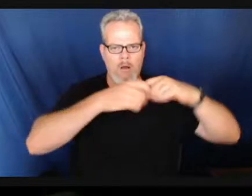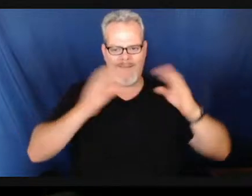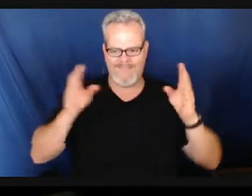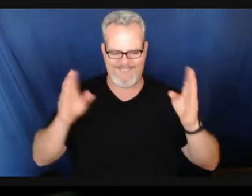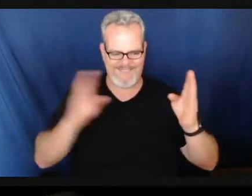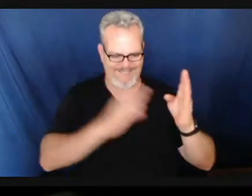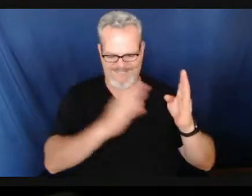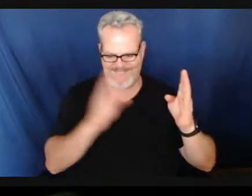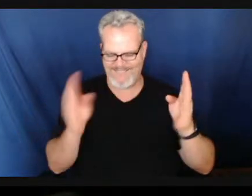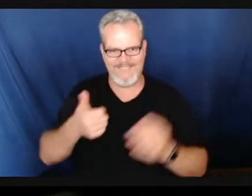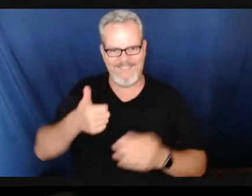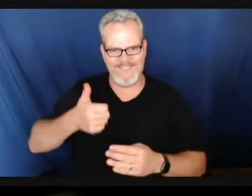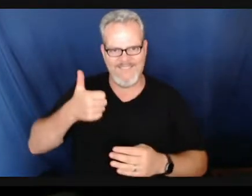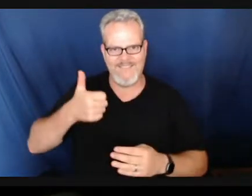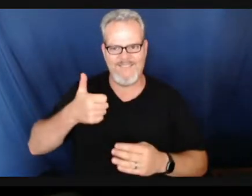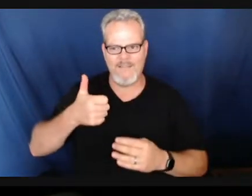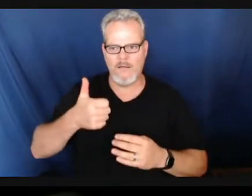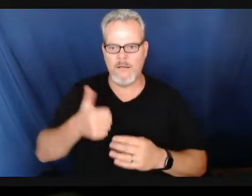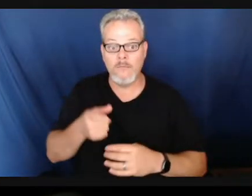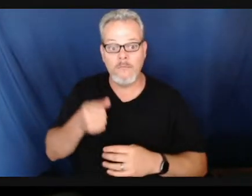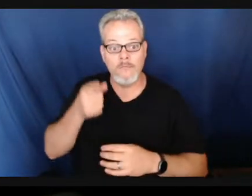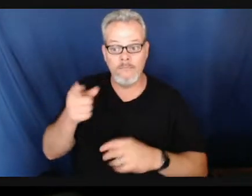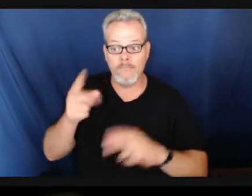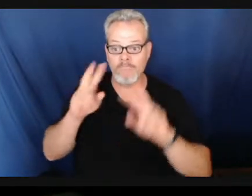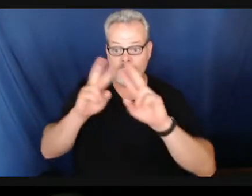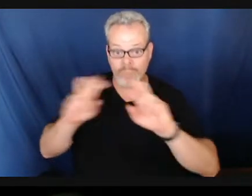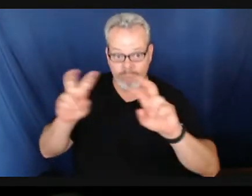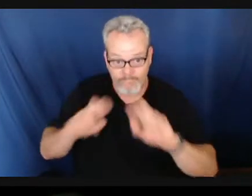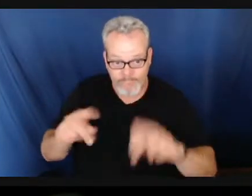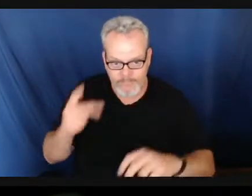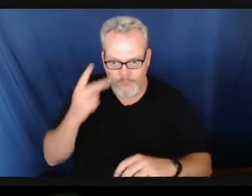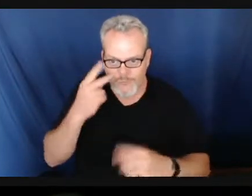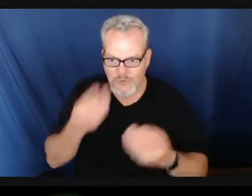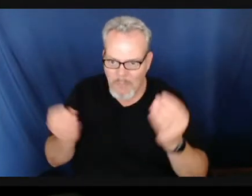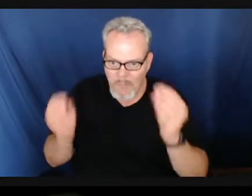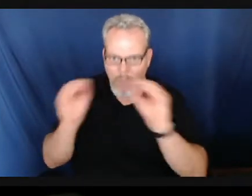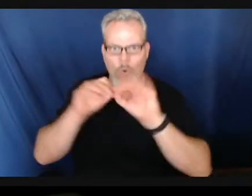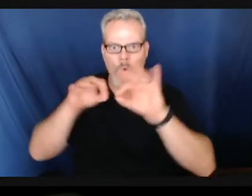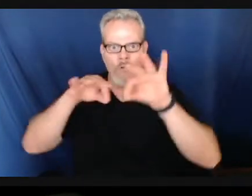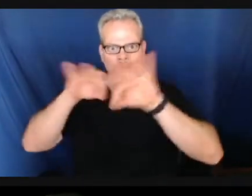In their analysis here, we can see a little bit more of their detail and rationale.